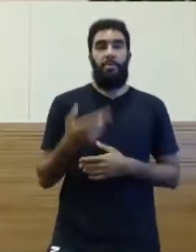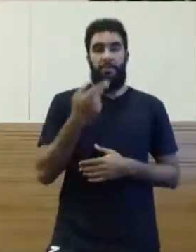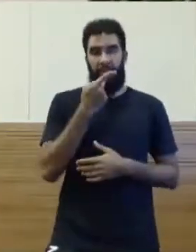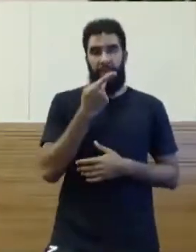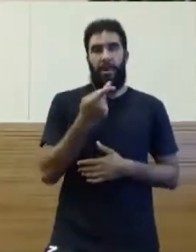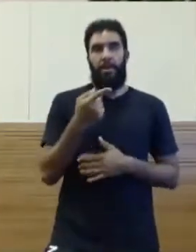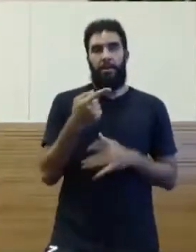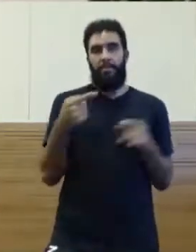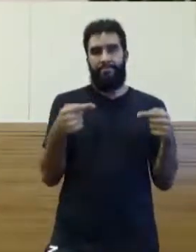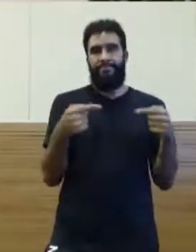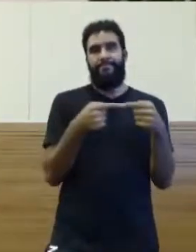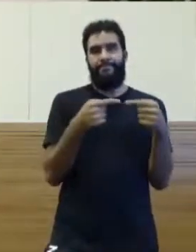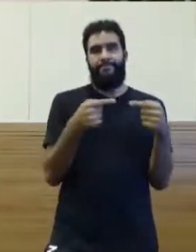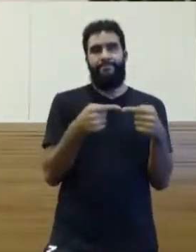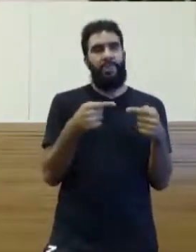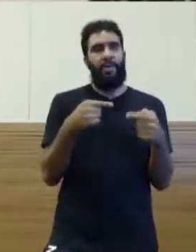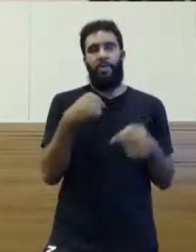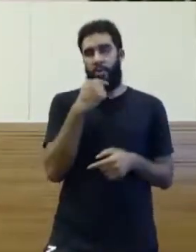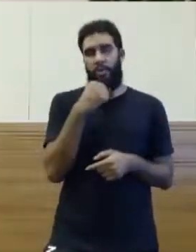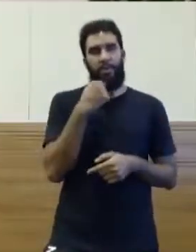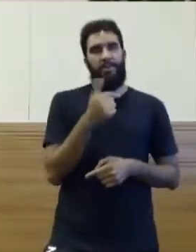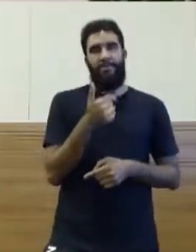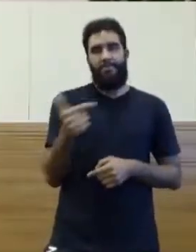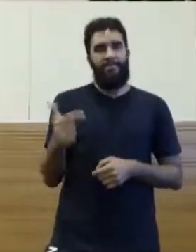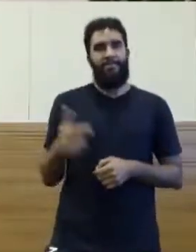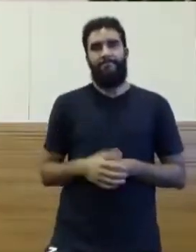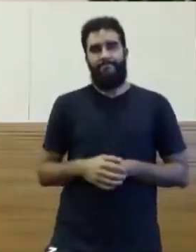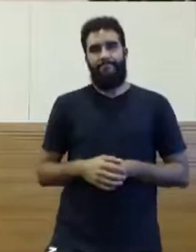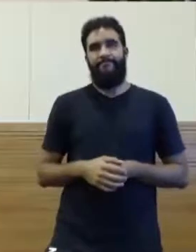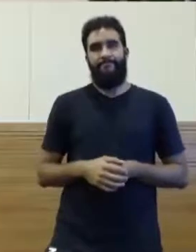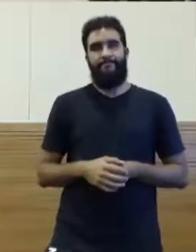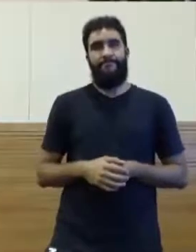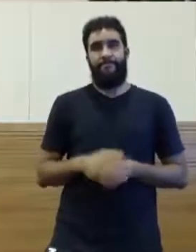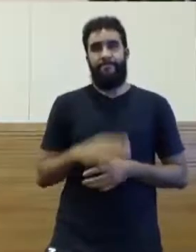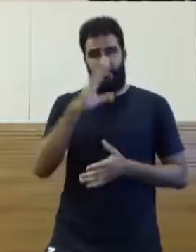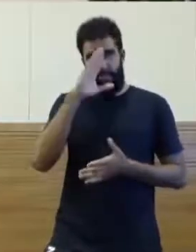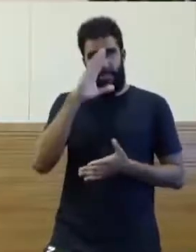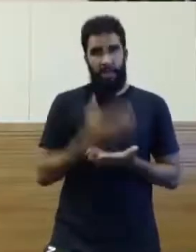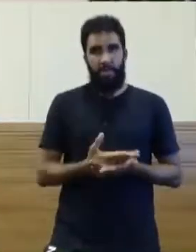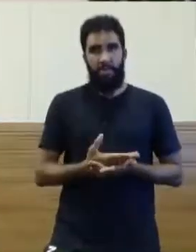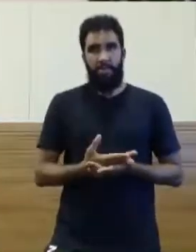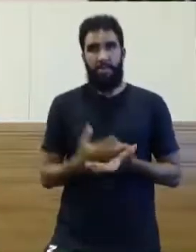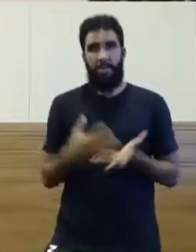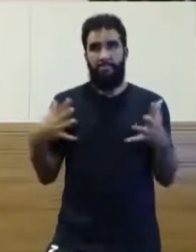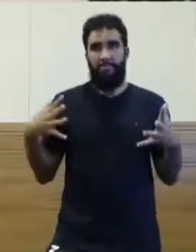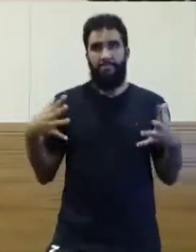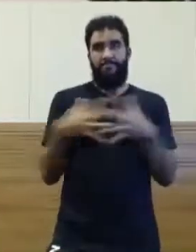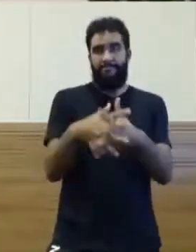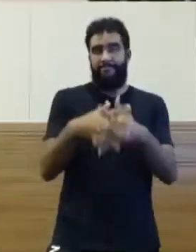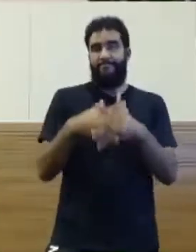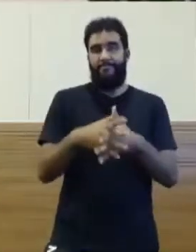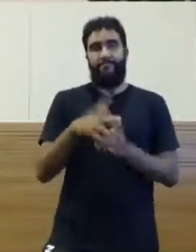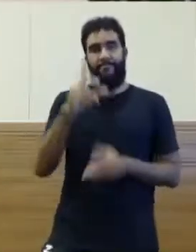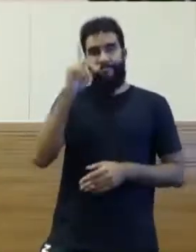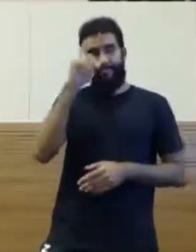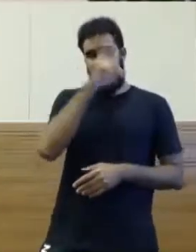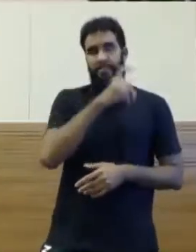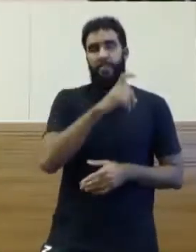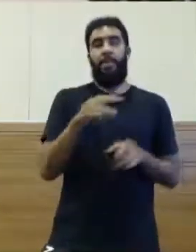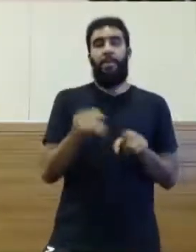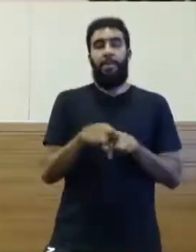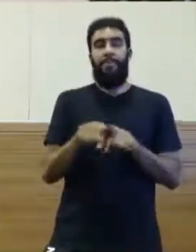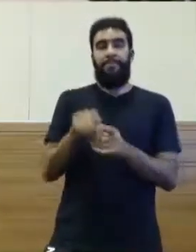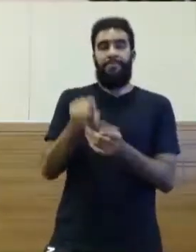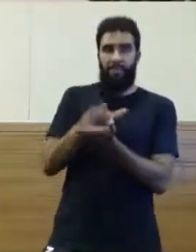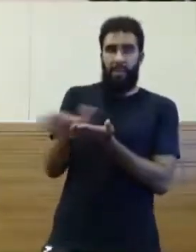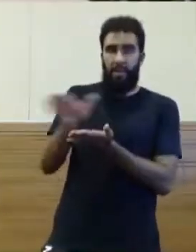I'm in agreement with what was said. No doubt, it is the Achilles